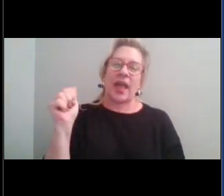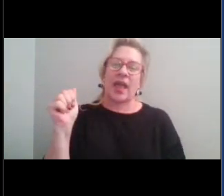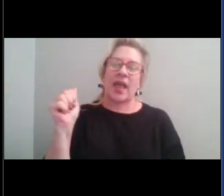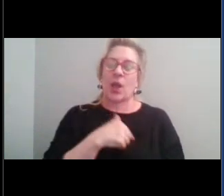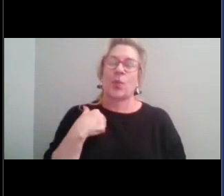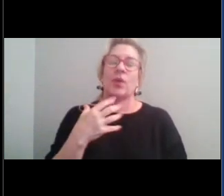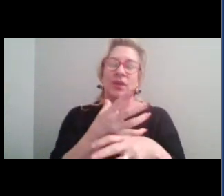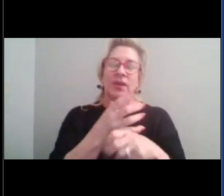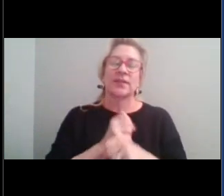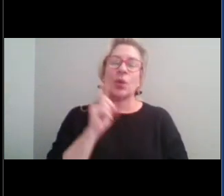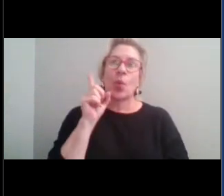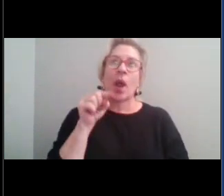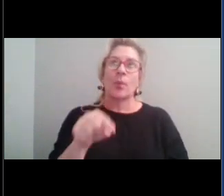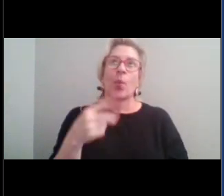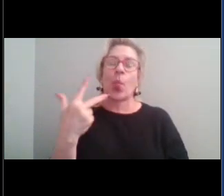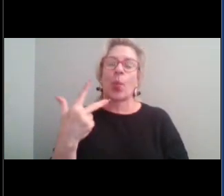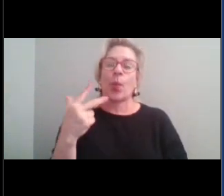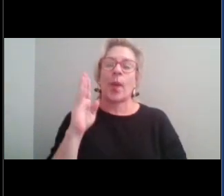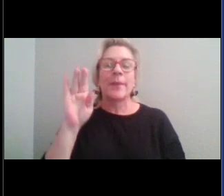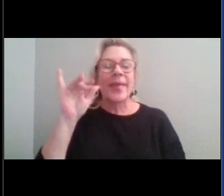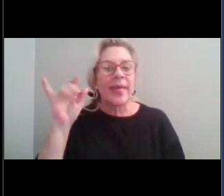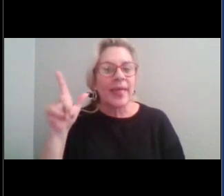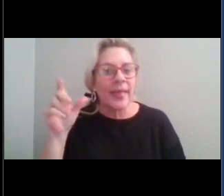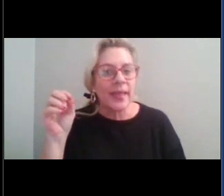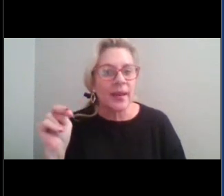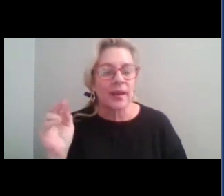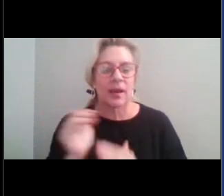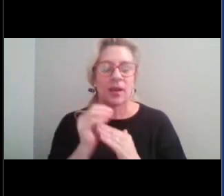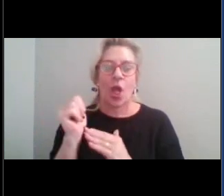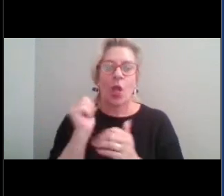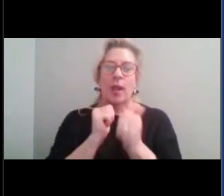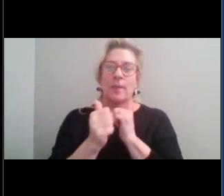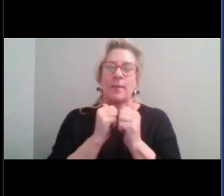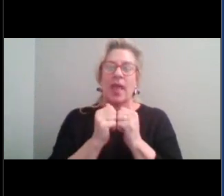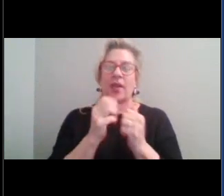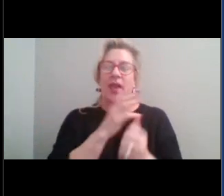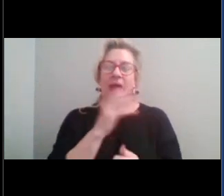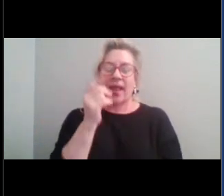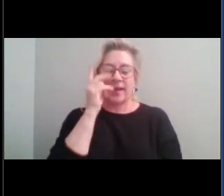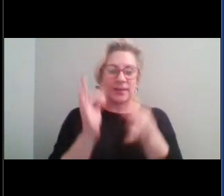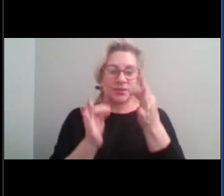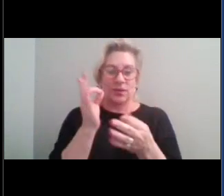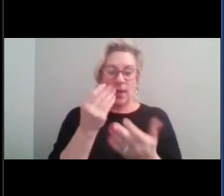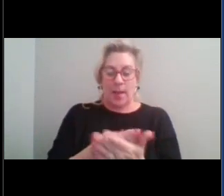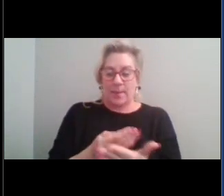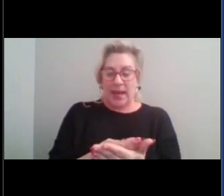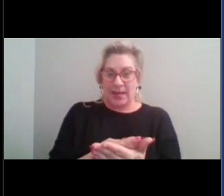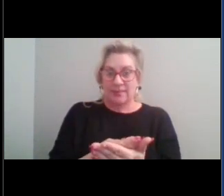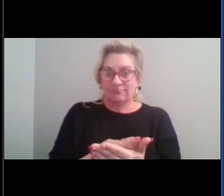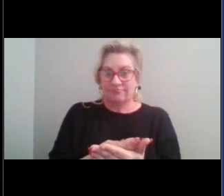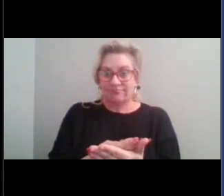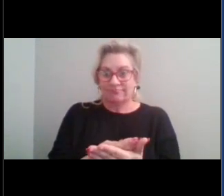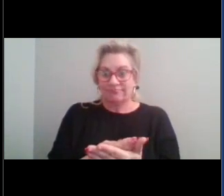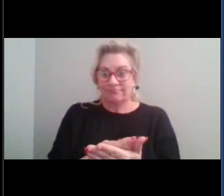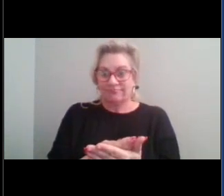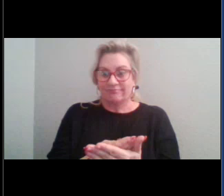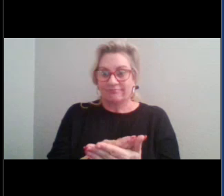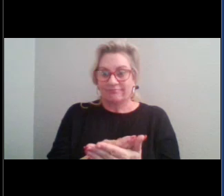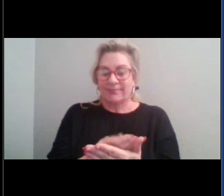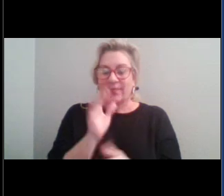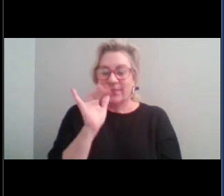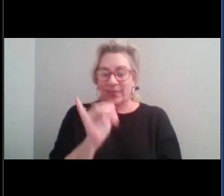received $1.3 billion in competitive and discretionary money to our state. $1.3 billion.